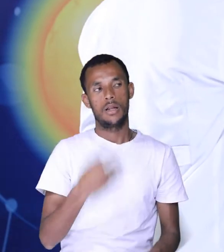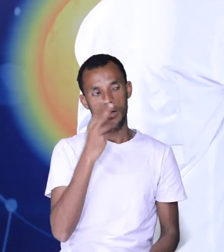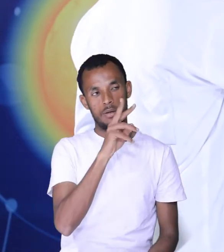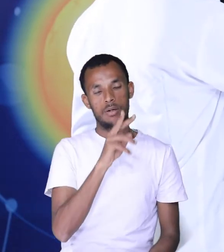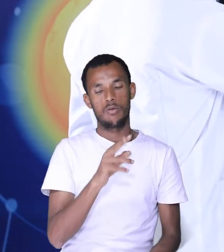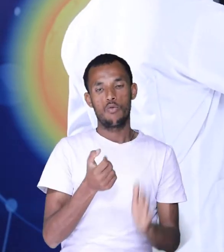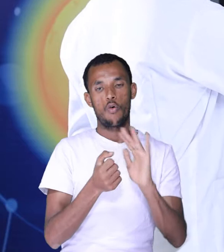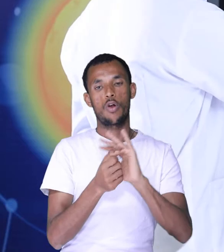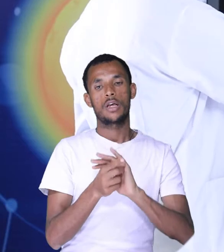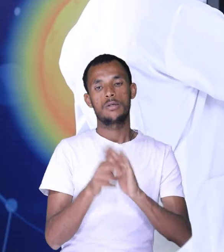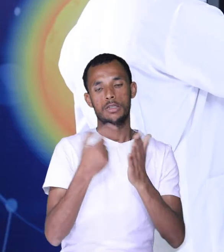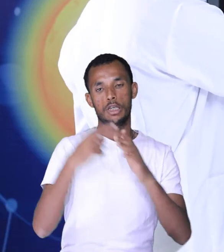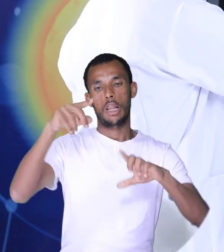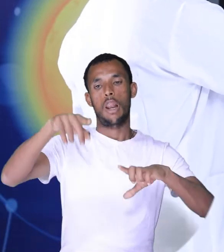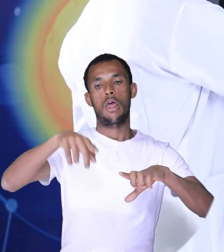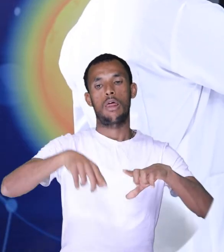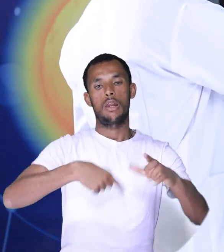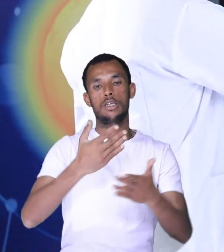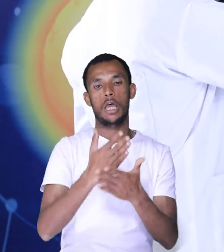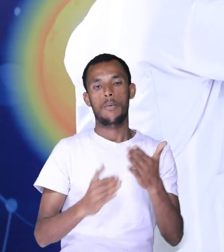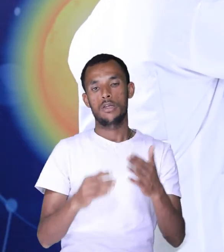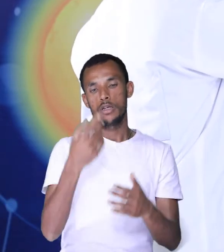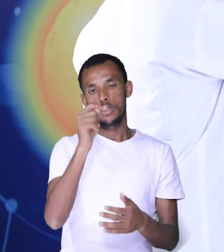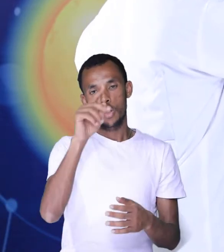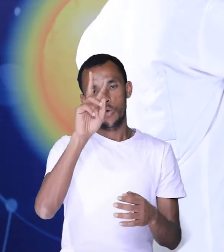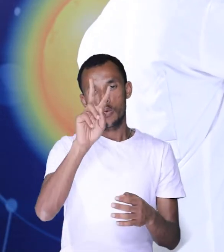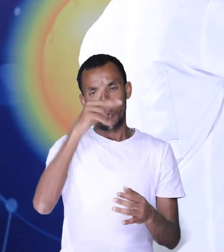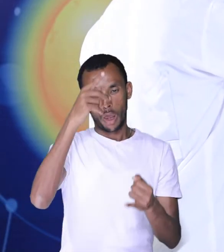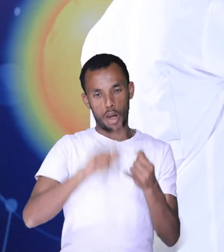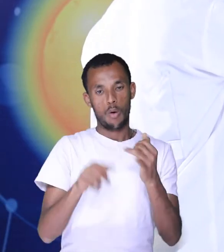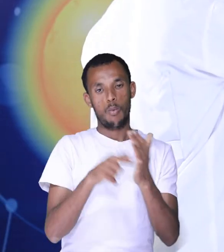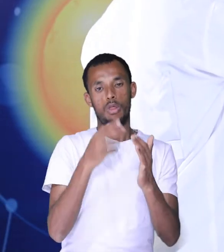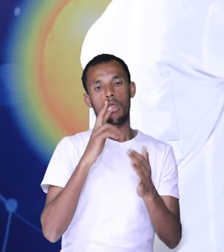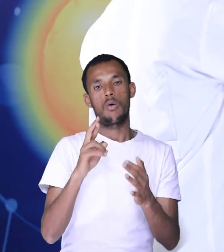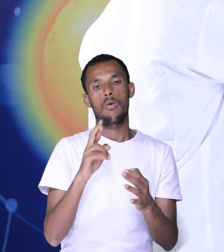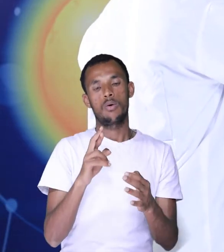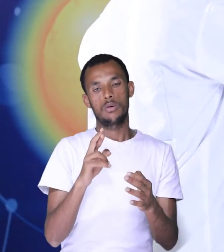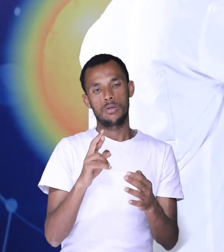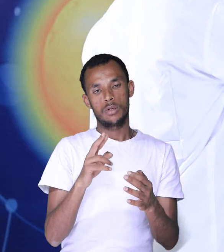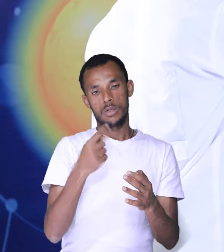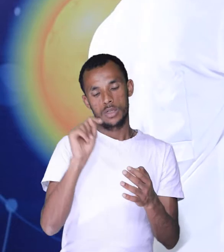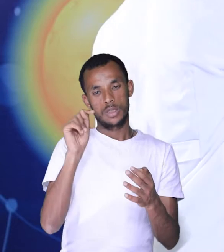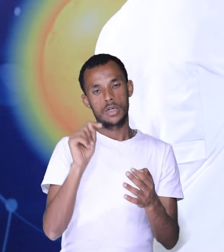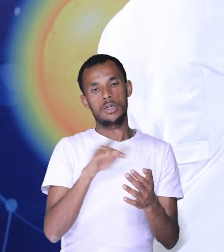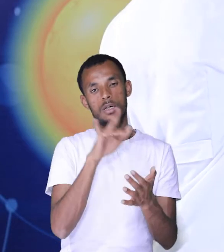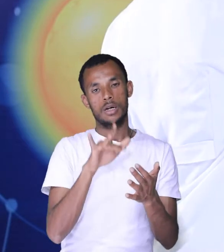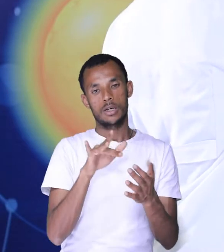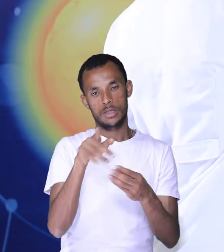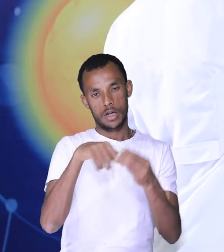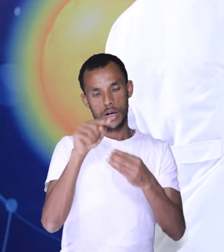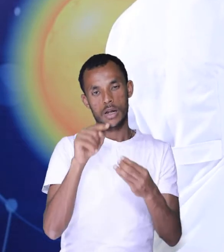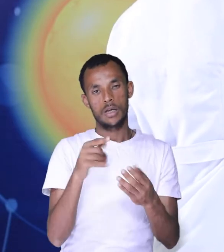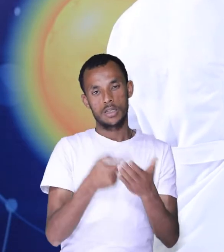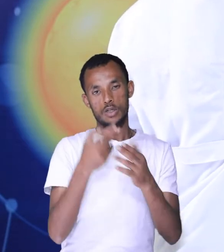Let's take, for example, this line segment. The two end points are on the circle, so that this line segment is called